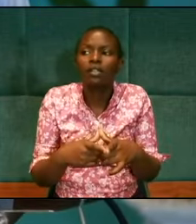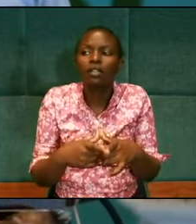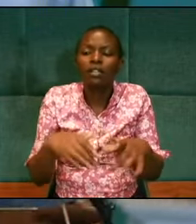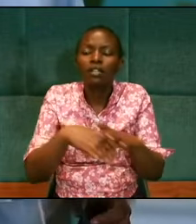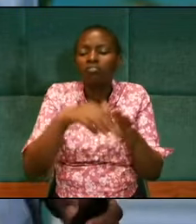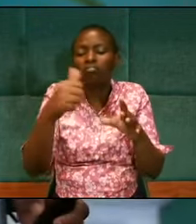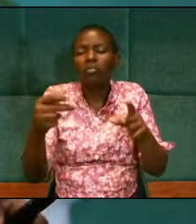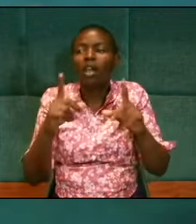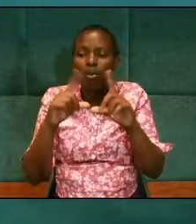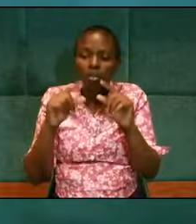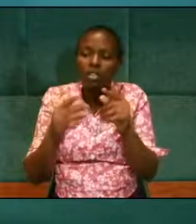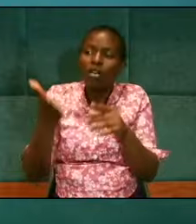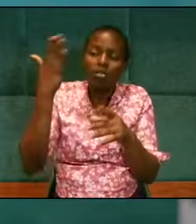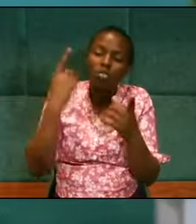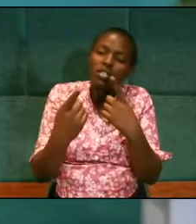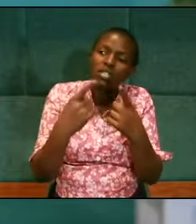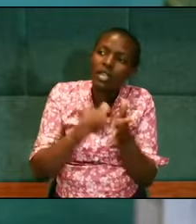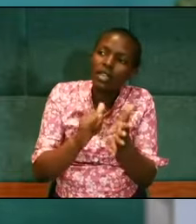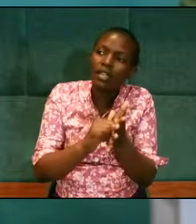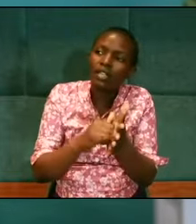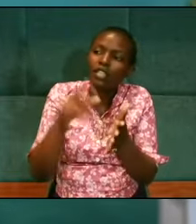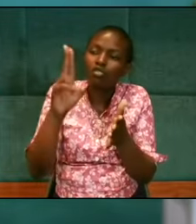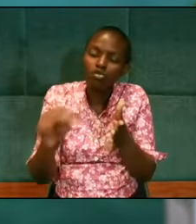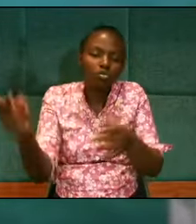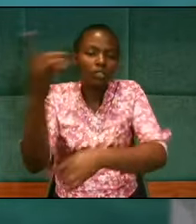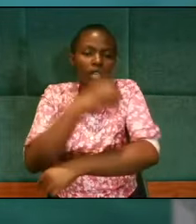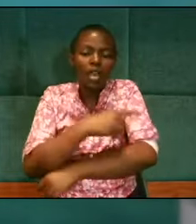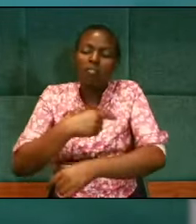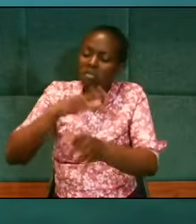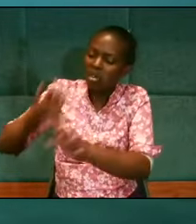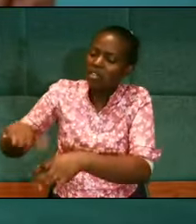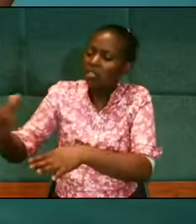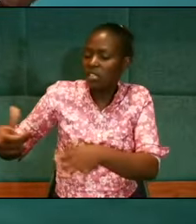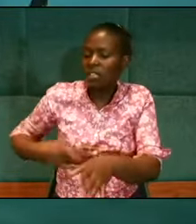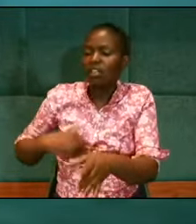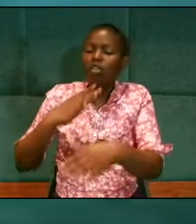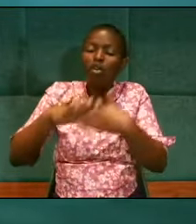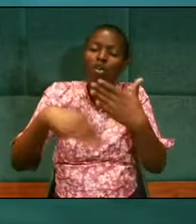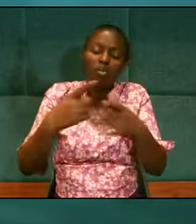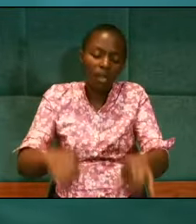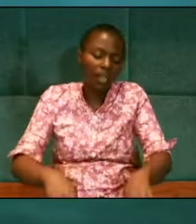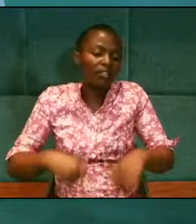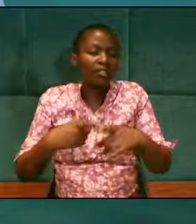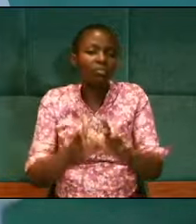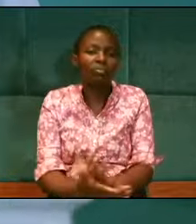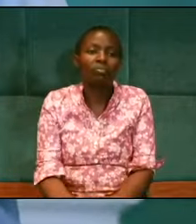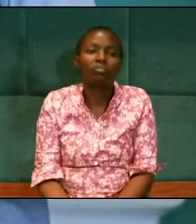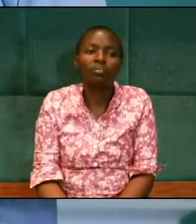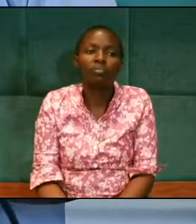In other words, I will say there should be no day I will leave this girl. For life is for life.